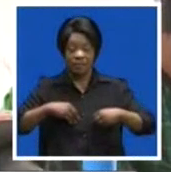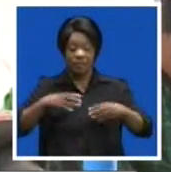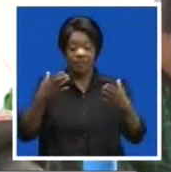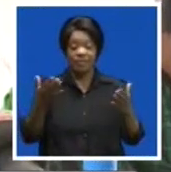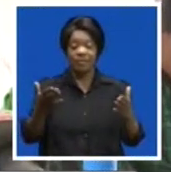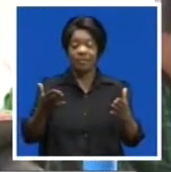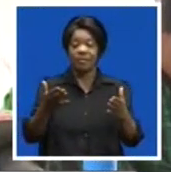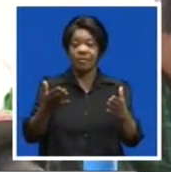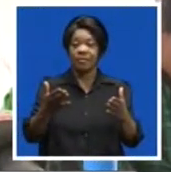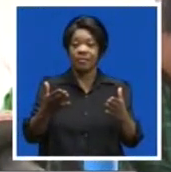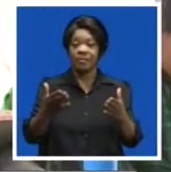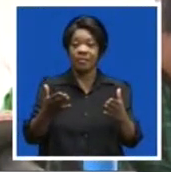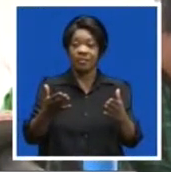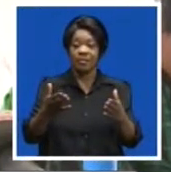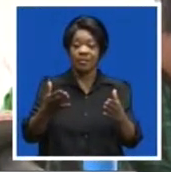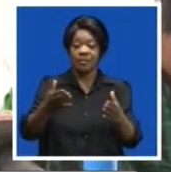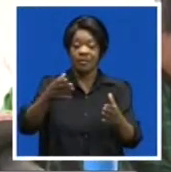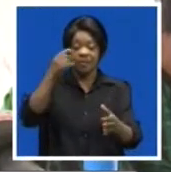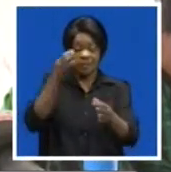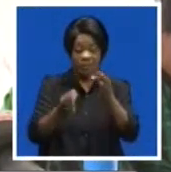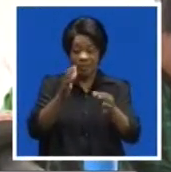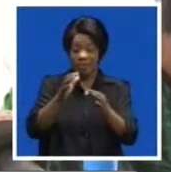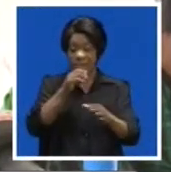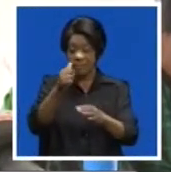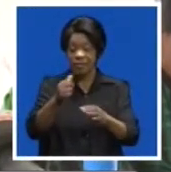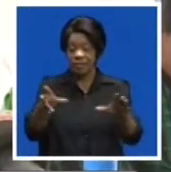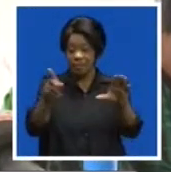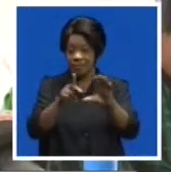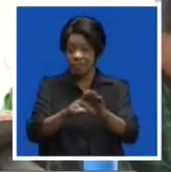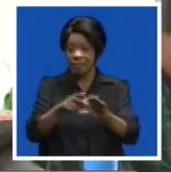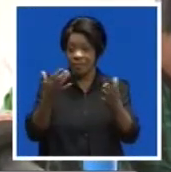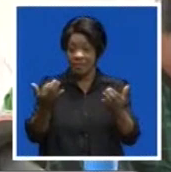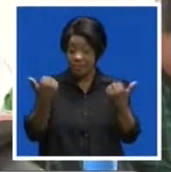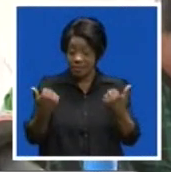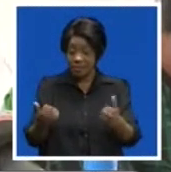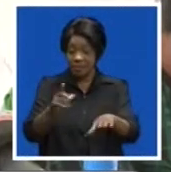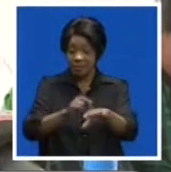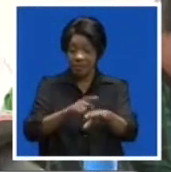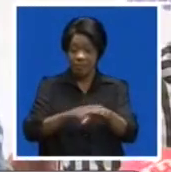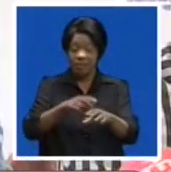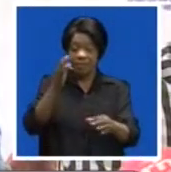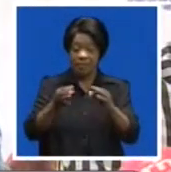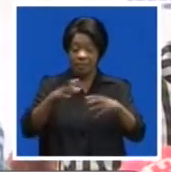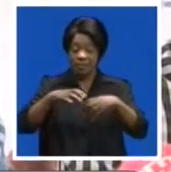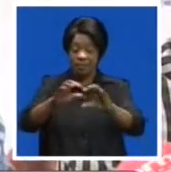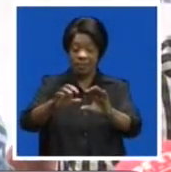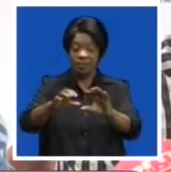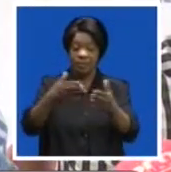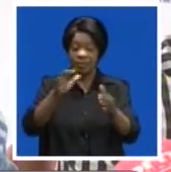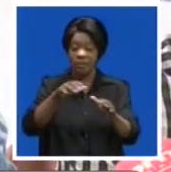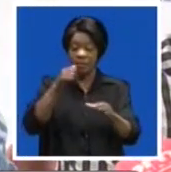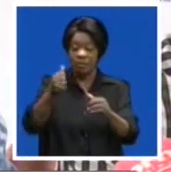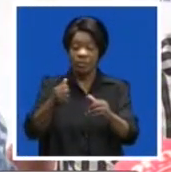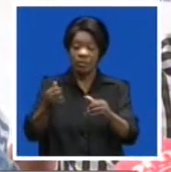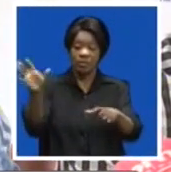on? We promised to rectify that particular position. But this time around, there's a lot more resistance. We want citizens to